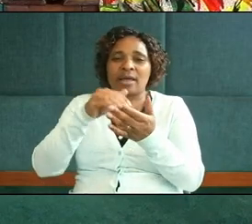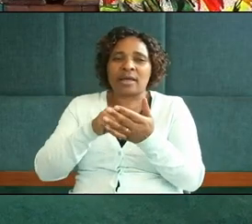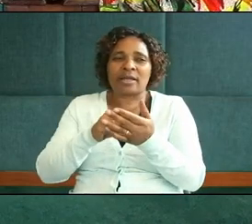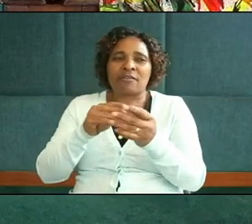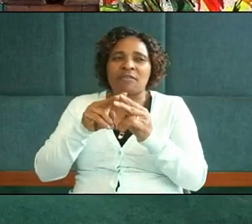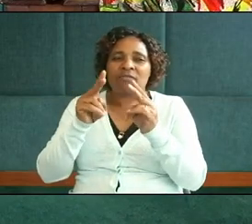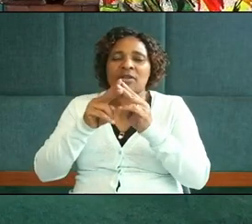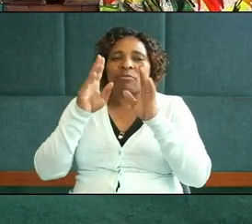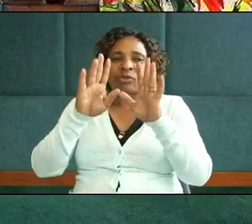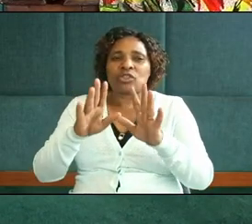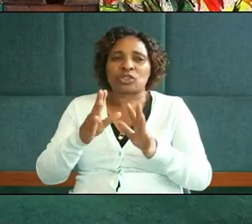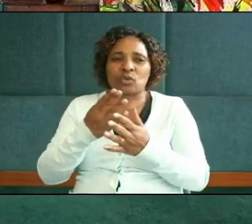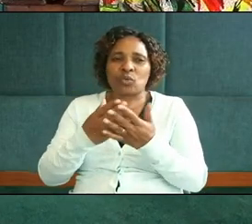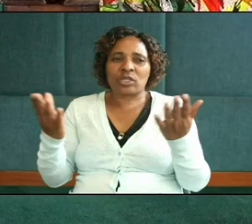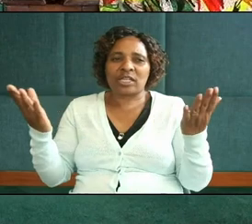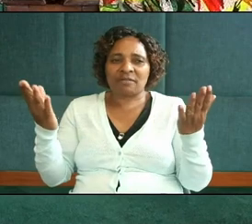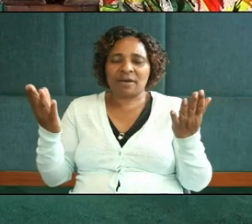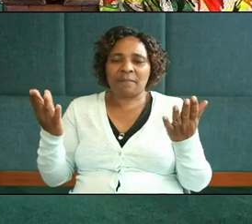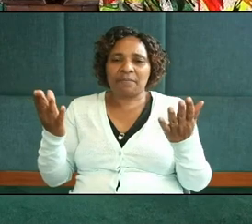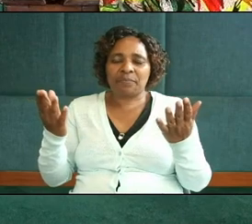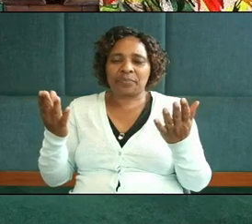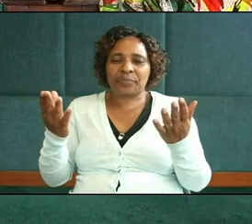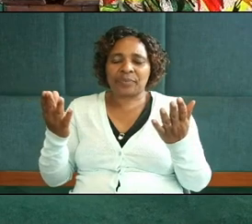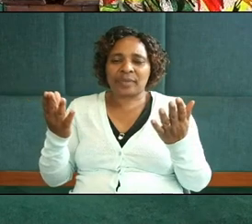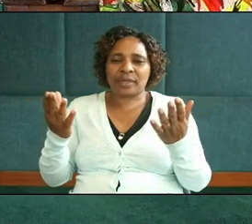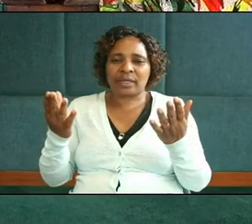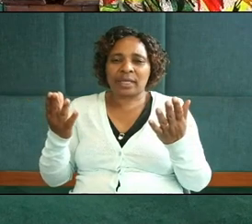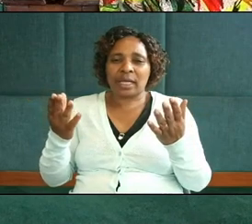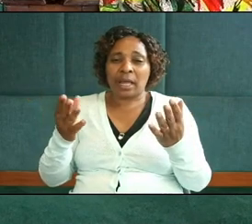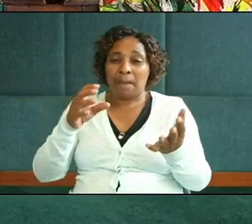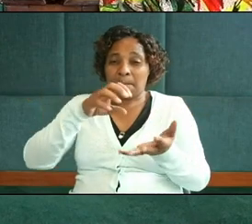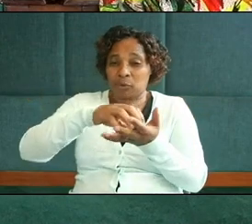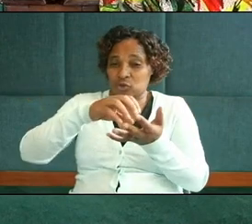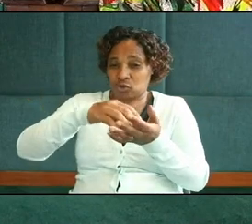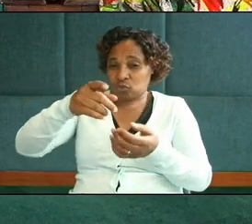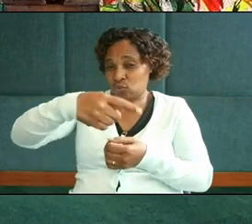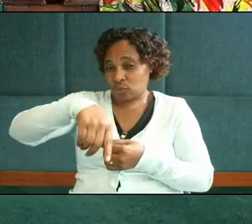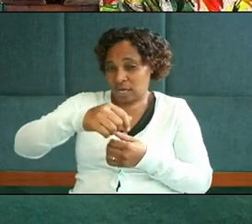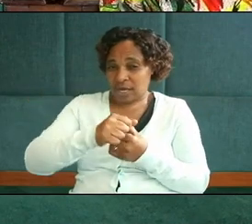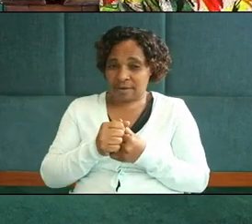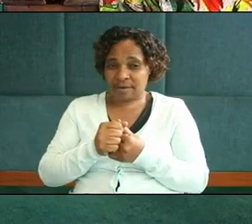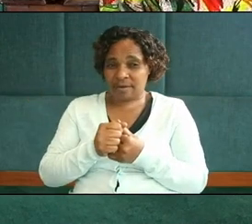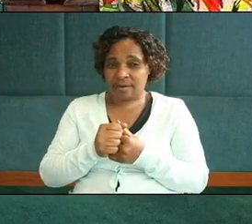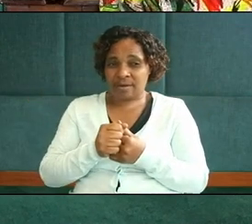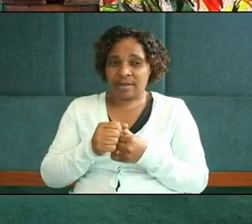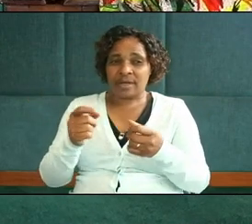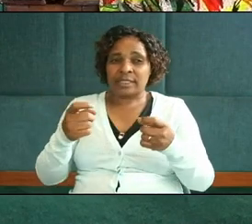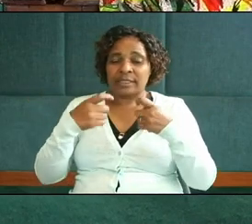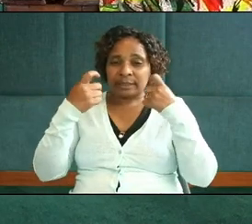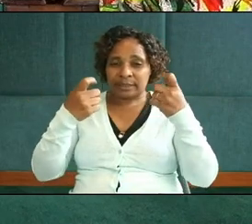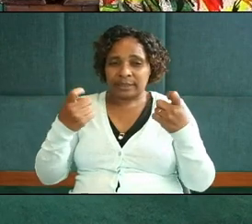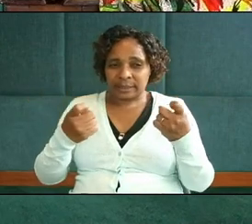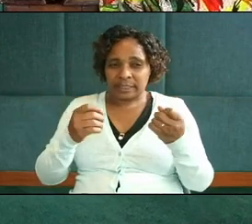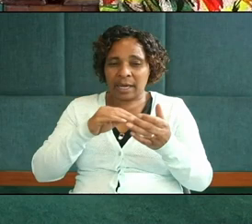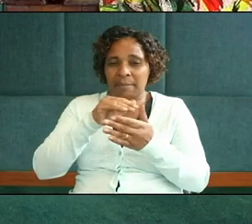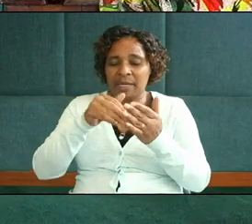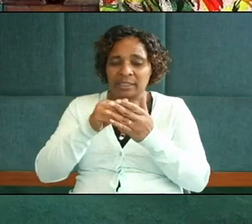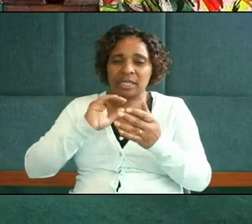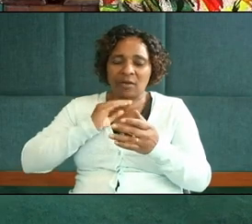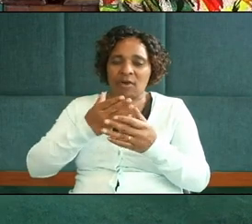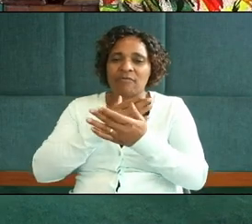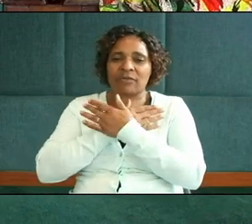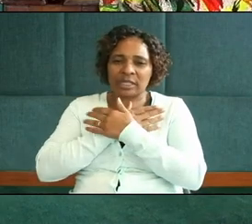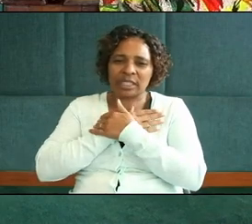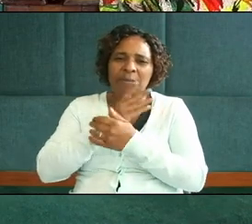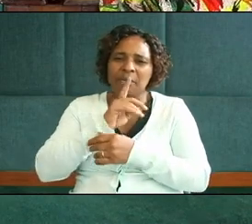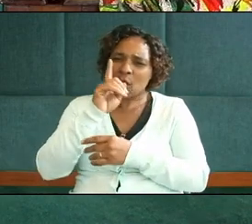for us in whatever capacity we are to correct whatever sin we see. Even if it is amongst our friends, be the one to